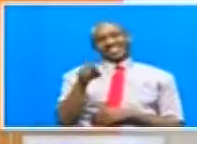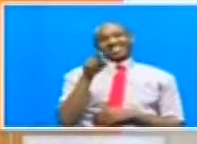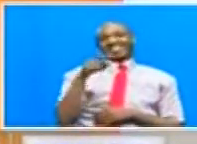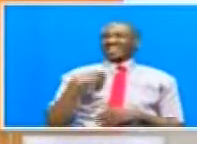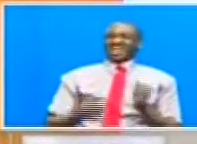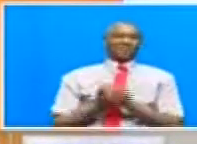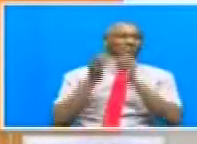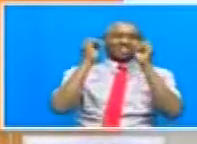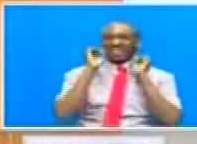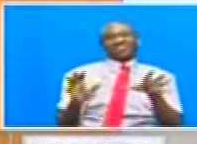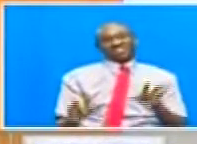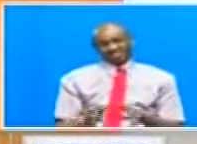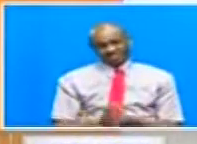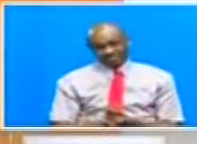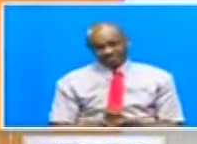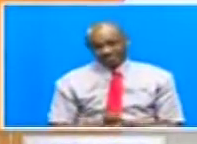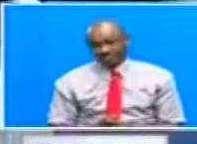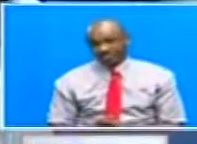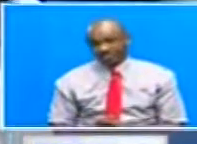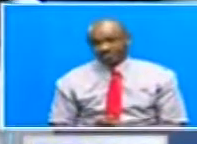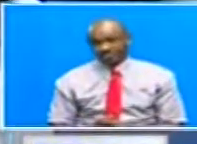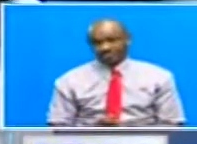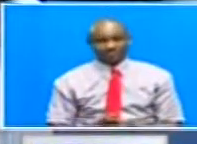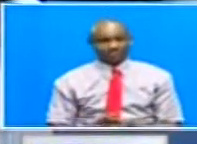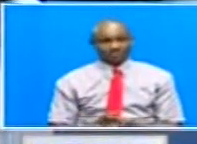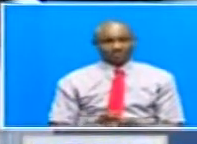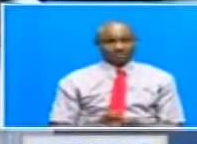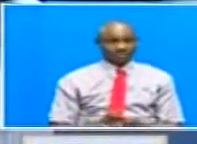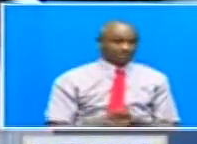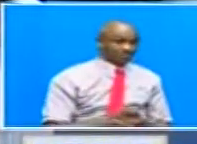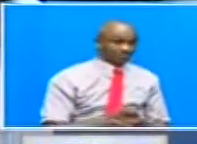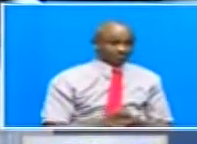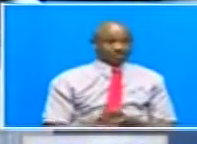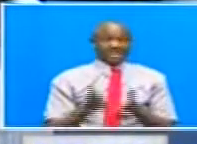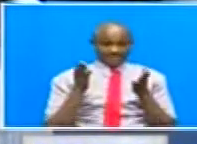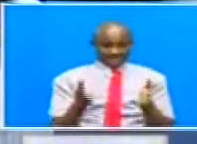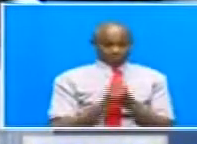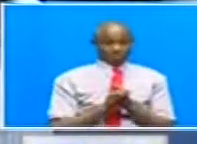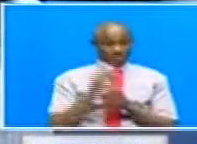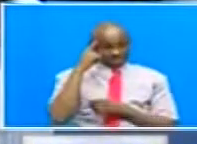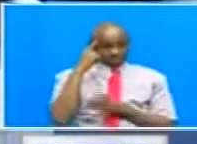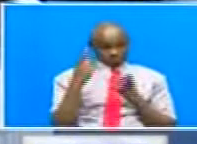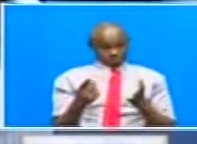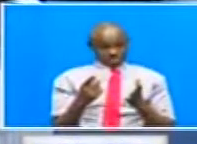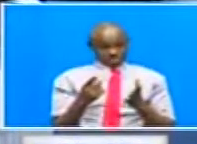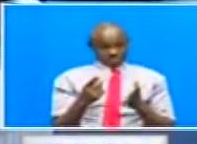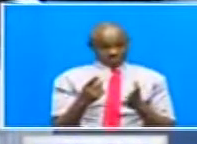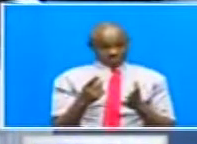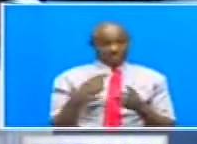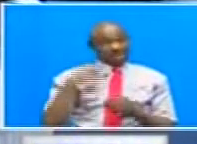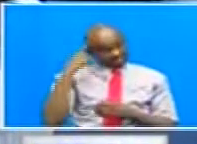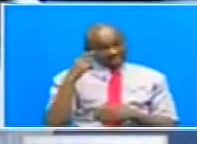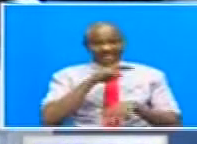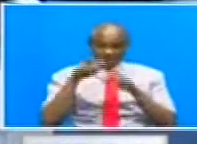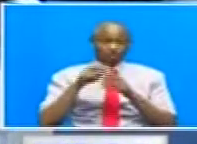very helpful when it comes to that. Yeah. Maybe just touch on this, because I think this is a big problem. Is that essentially we think that the national government will sort the matter. We think then